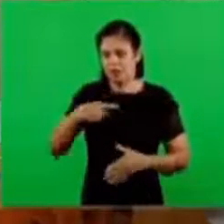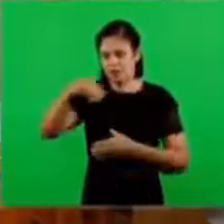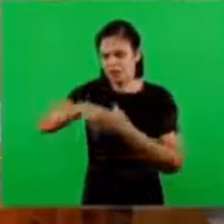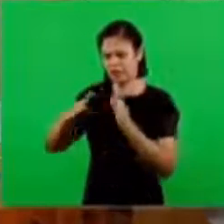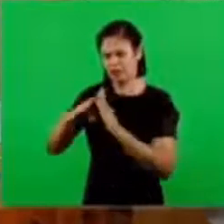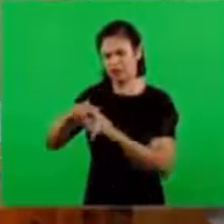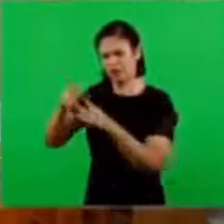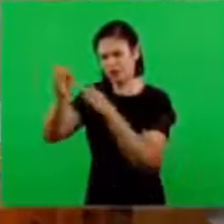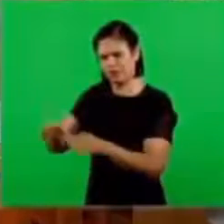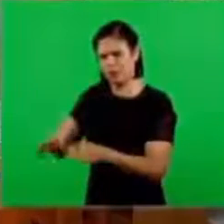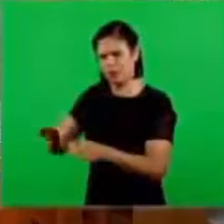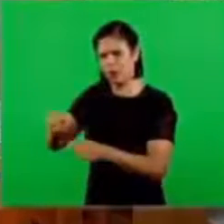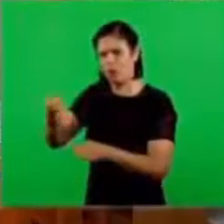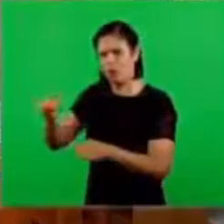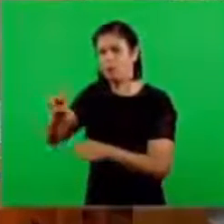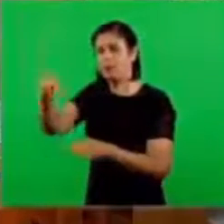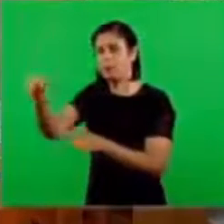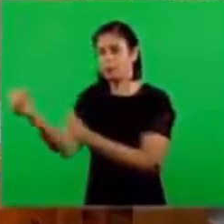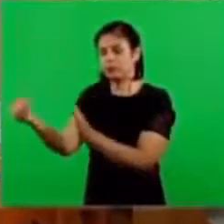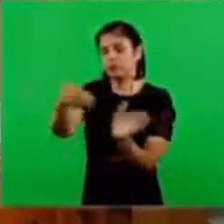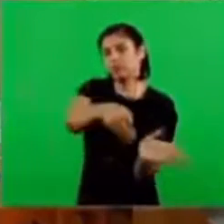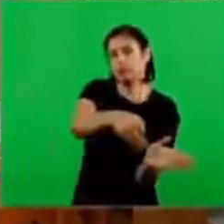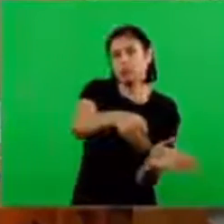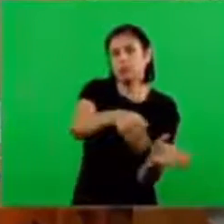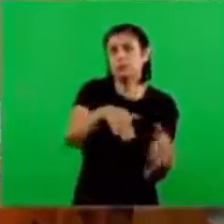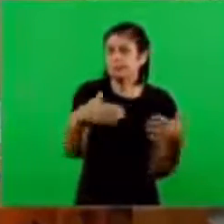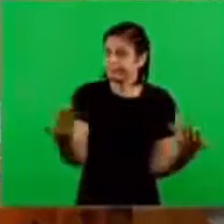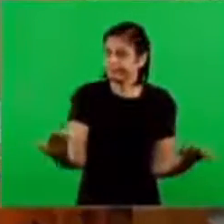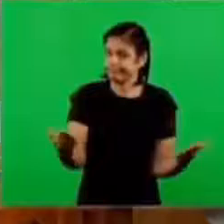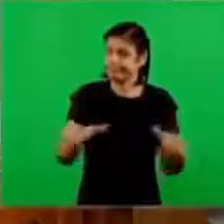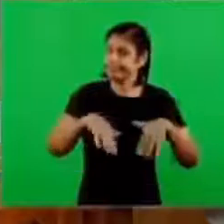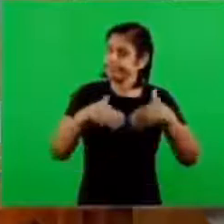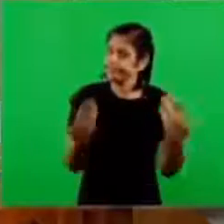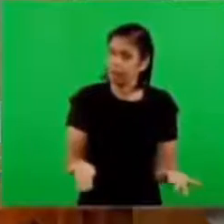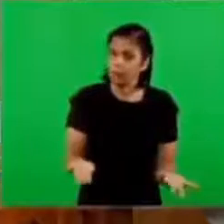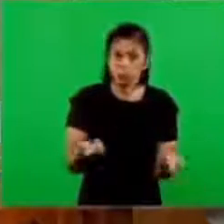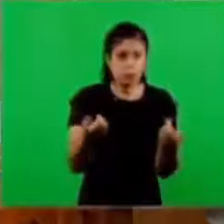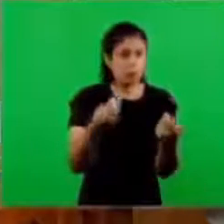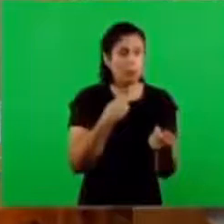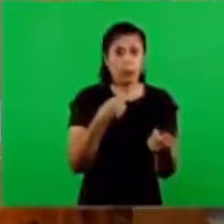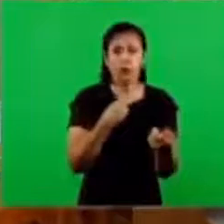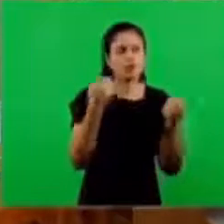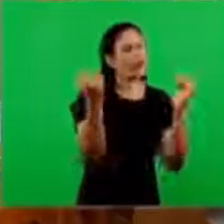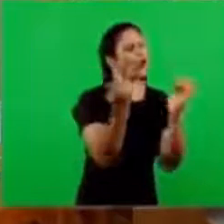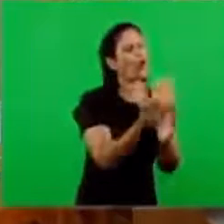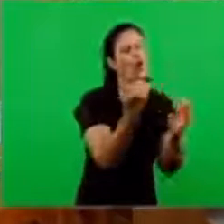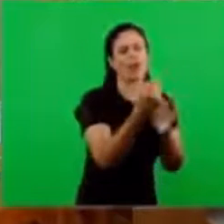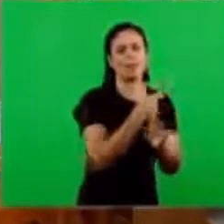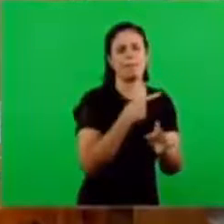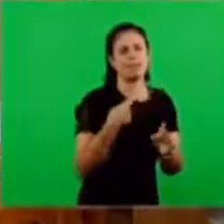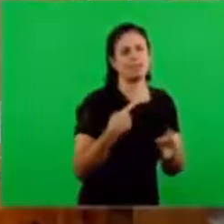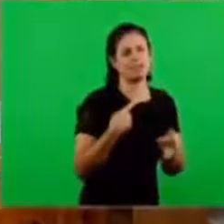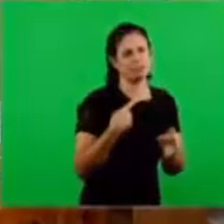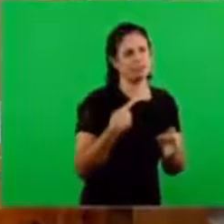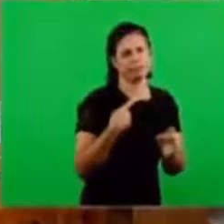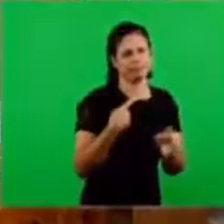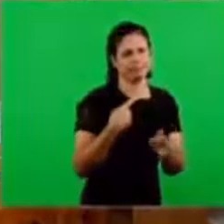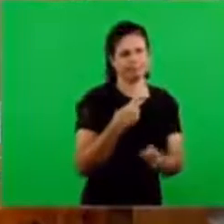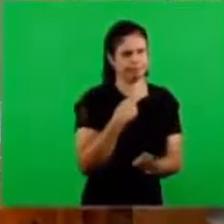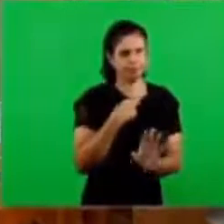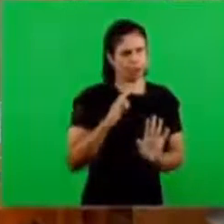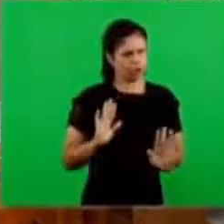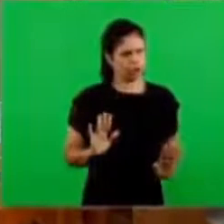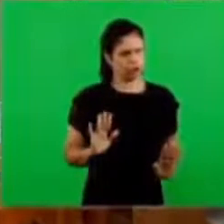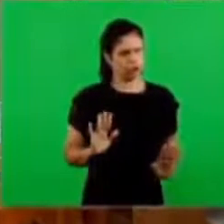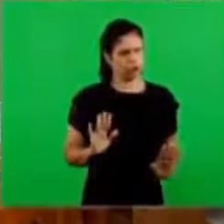So any person, any place in the world, it can happen. Am I going to follow him? I don't have any reason to do this.